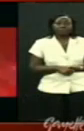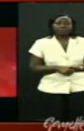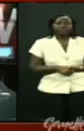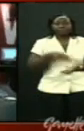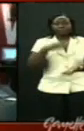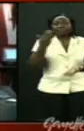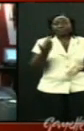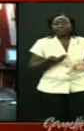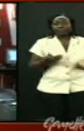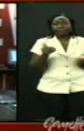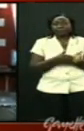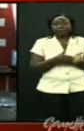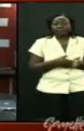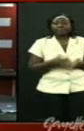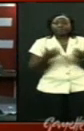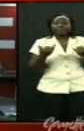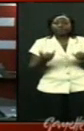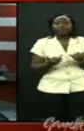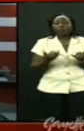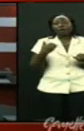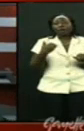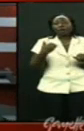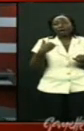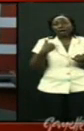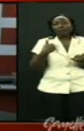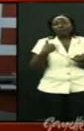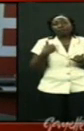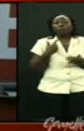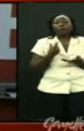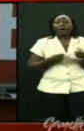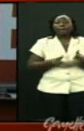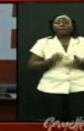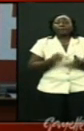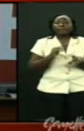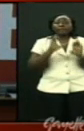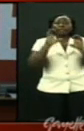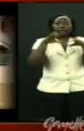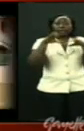Welcome back. Here's a look now at what's going on in our Caribbean today.